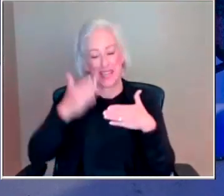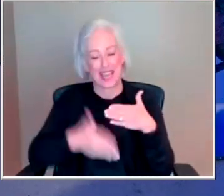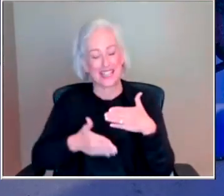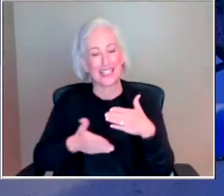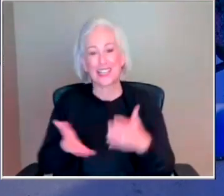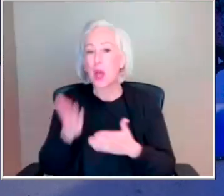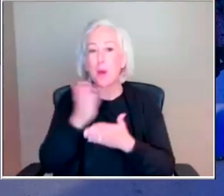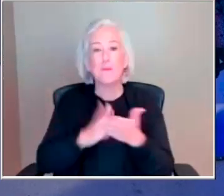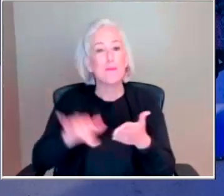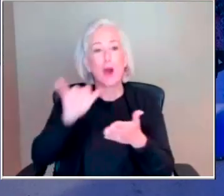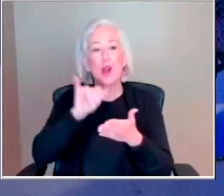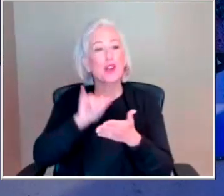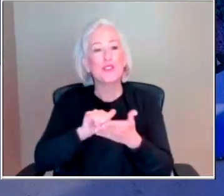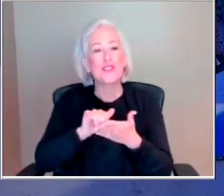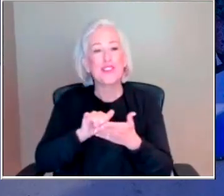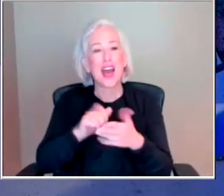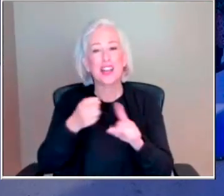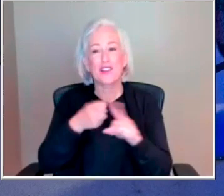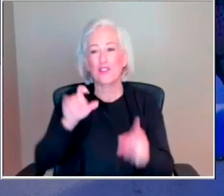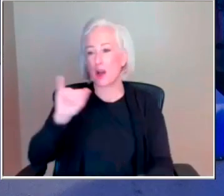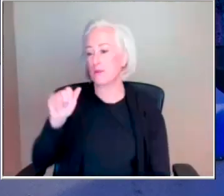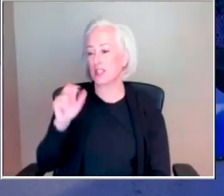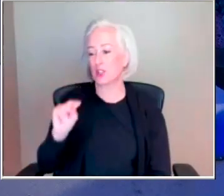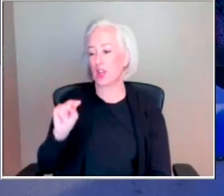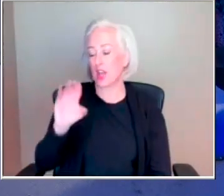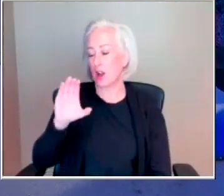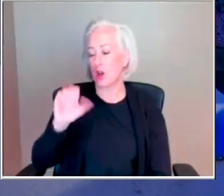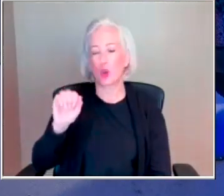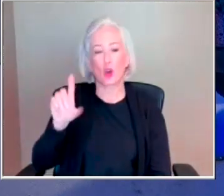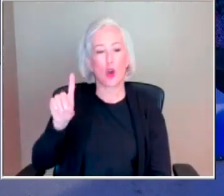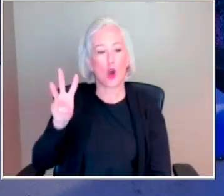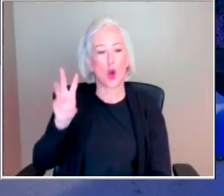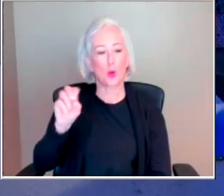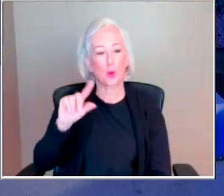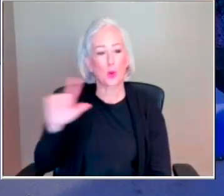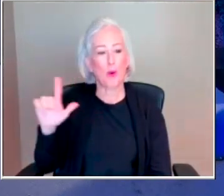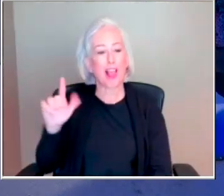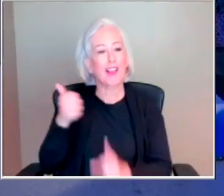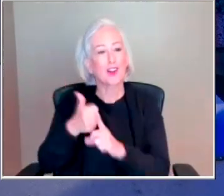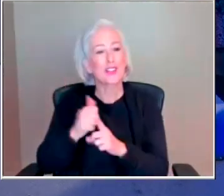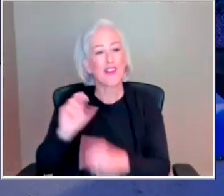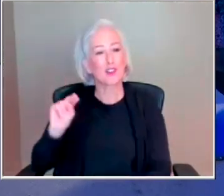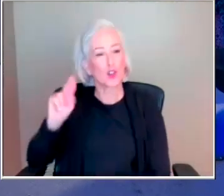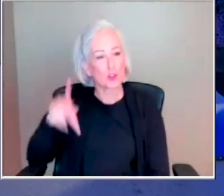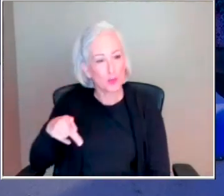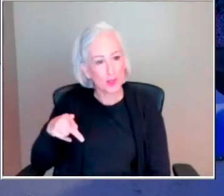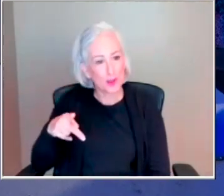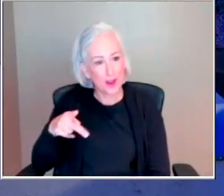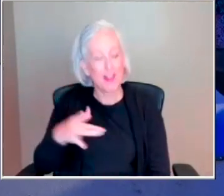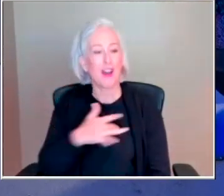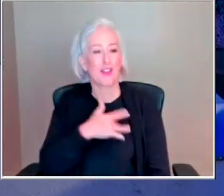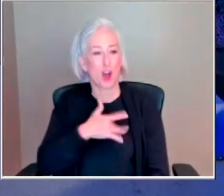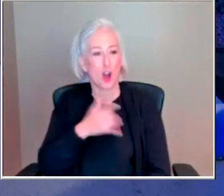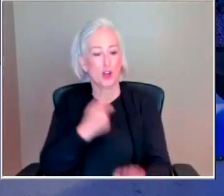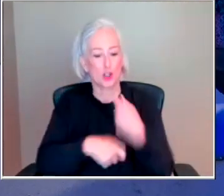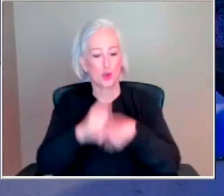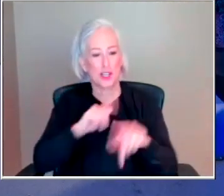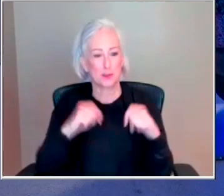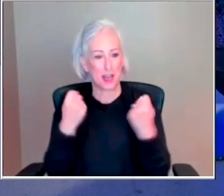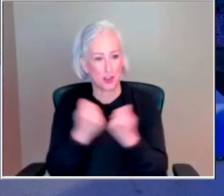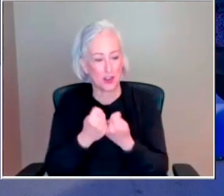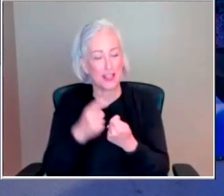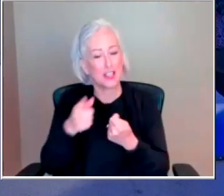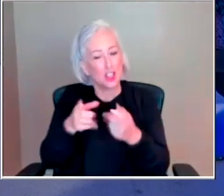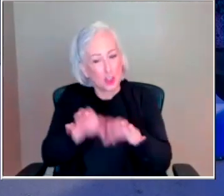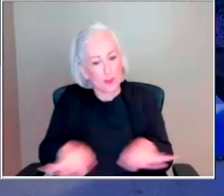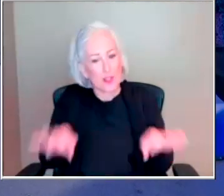was also Jan Caldwell. She's a nurse practitioner on the advanced heart failure team who played a key role in Archie's treatment and her recovery. Good